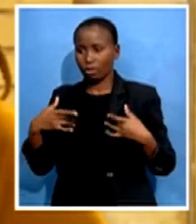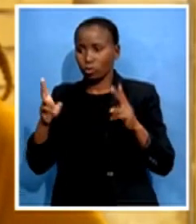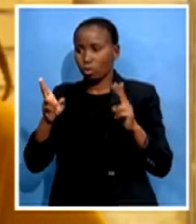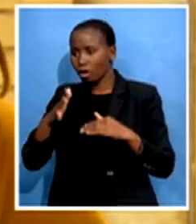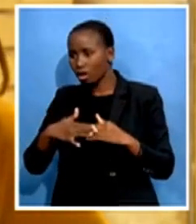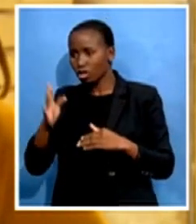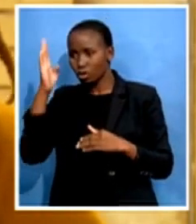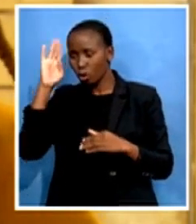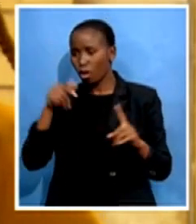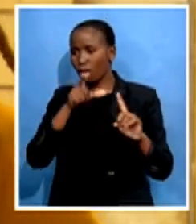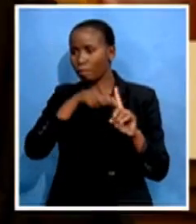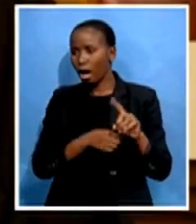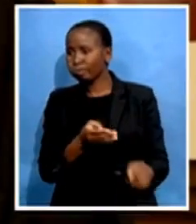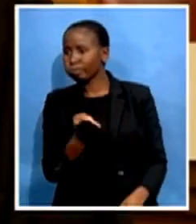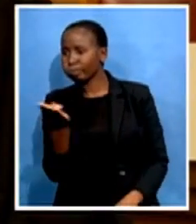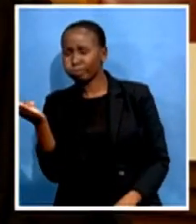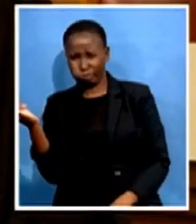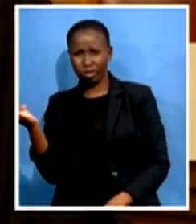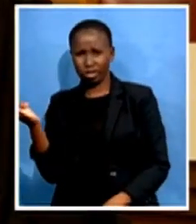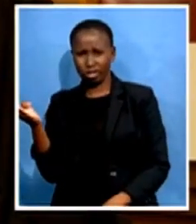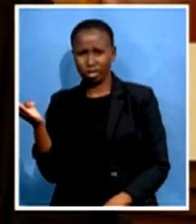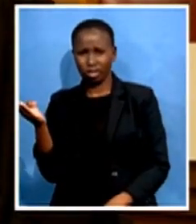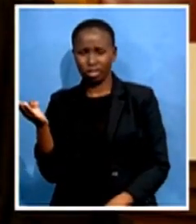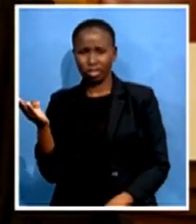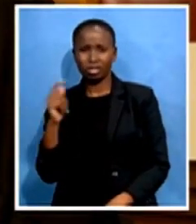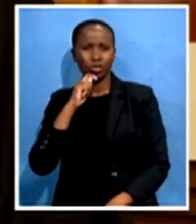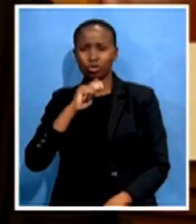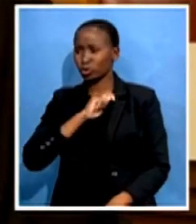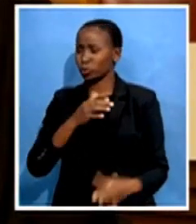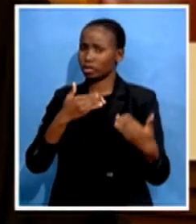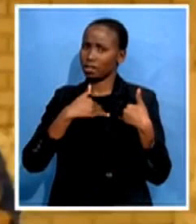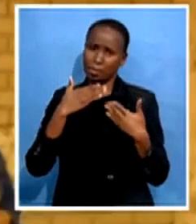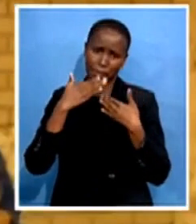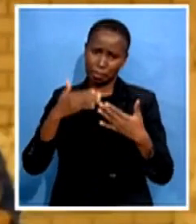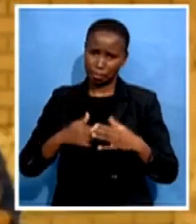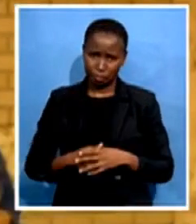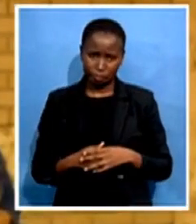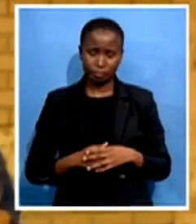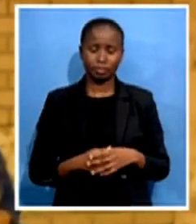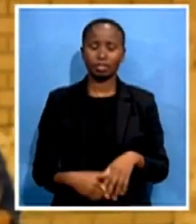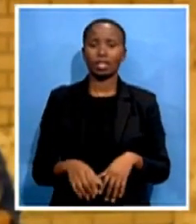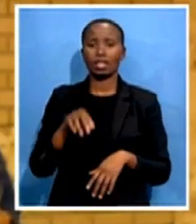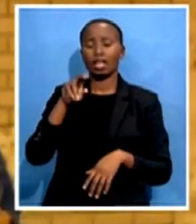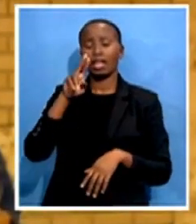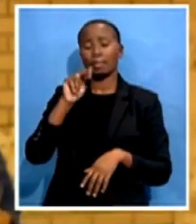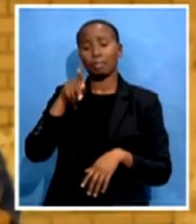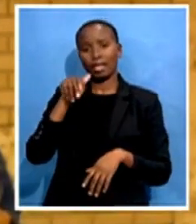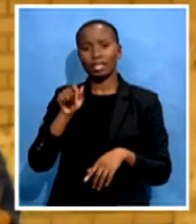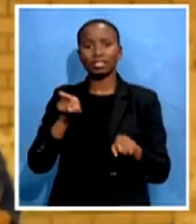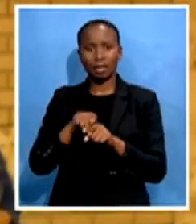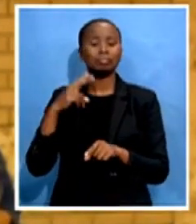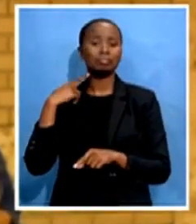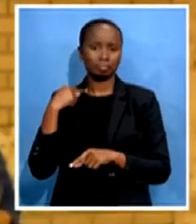that we are not safe at all? The NPA is also disappointed. As the NPA, we view this as one